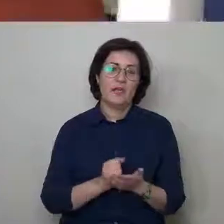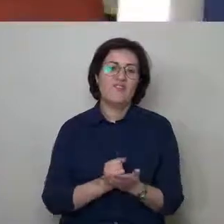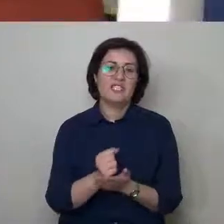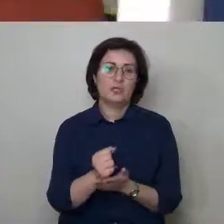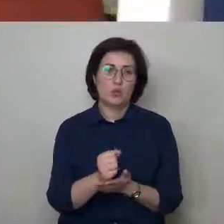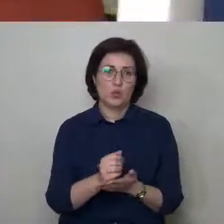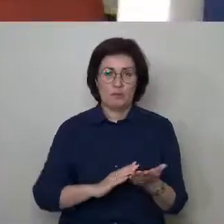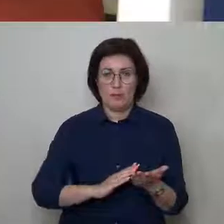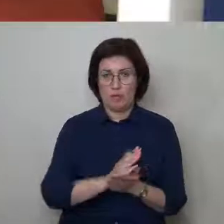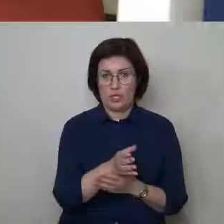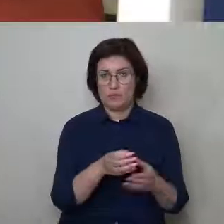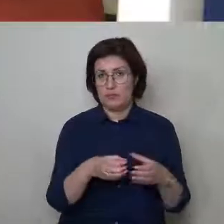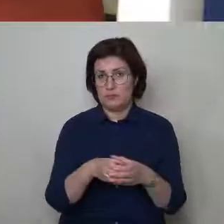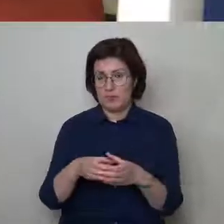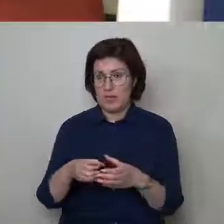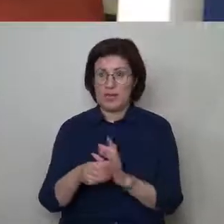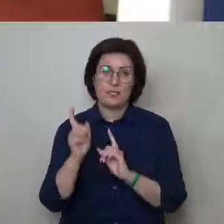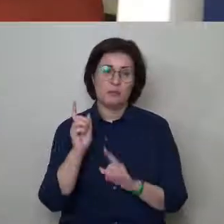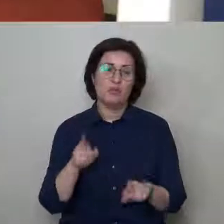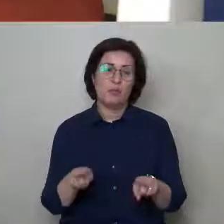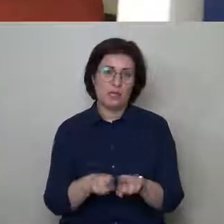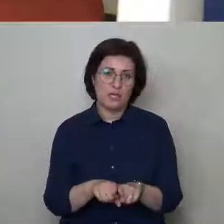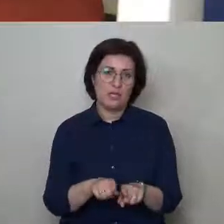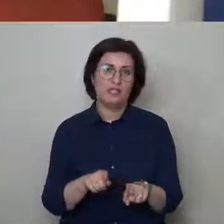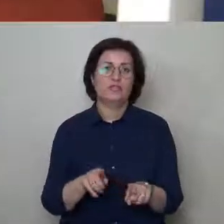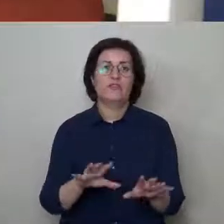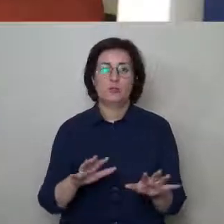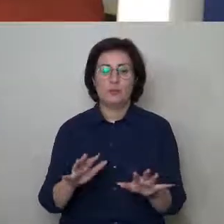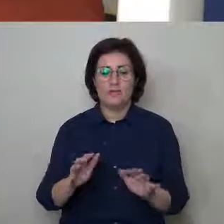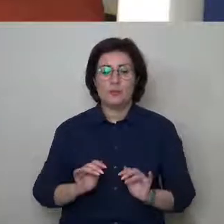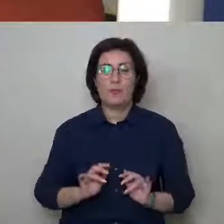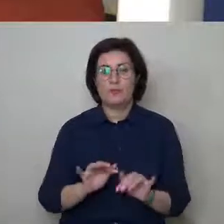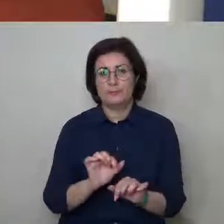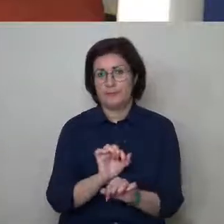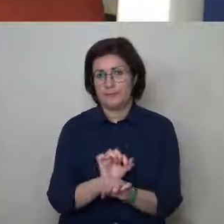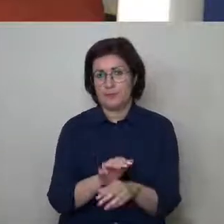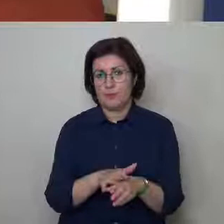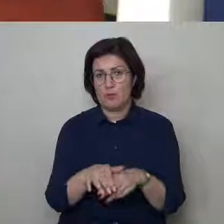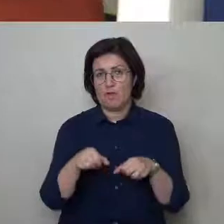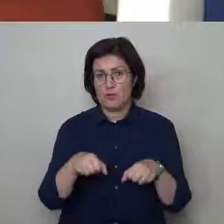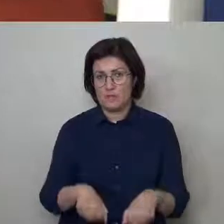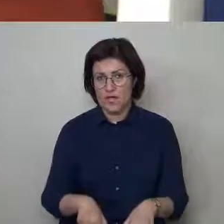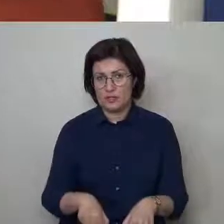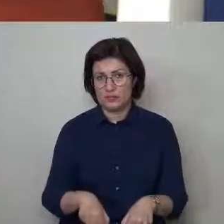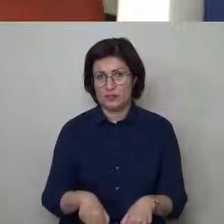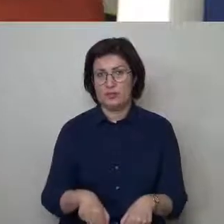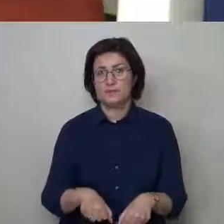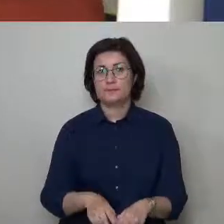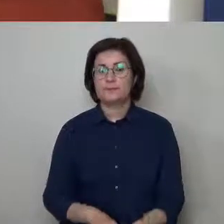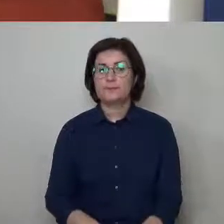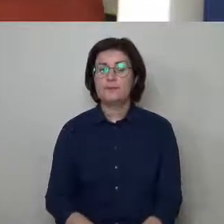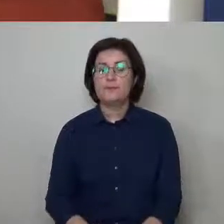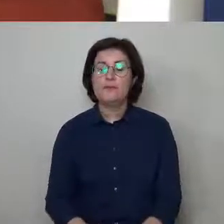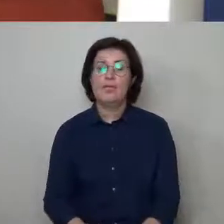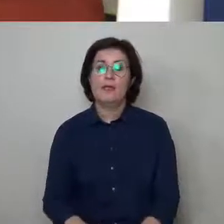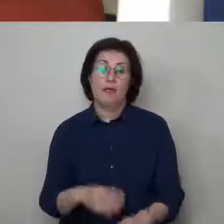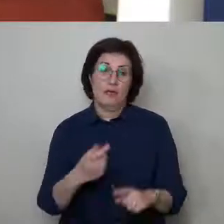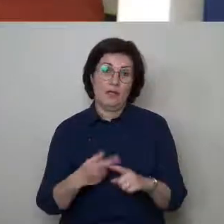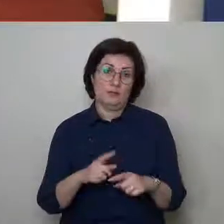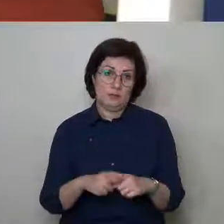election commissions would reject some candidates, would not register them, in which case